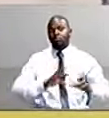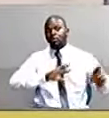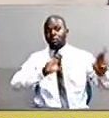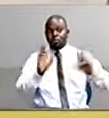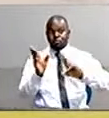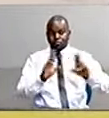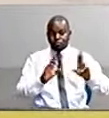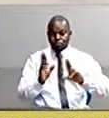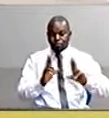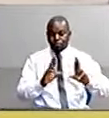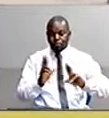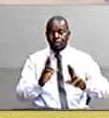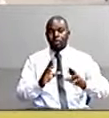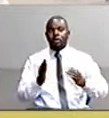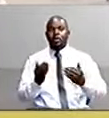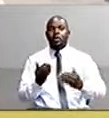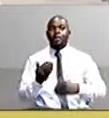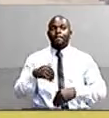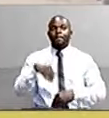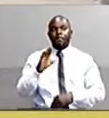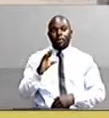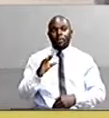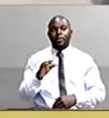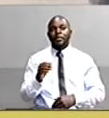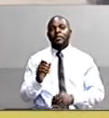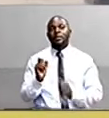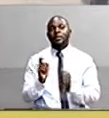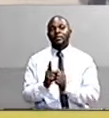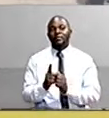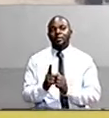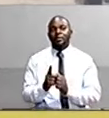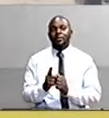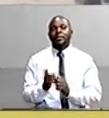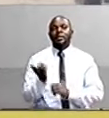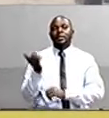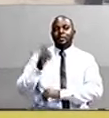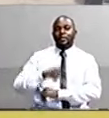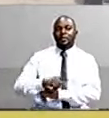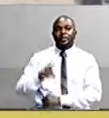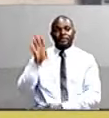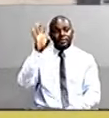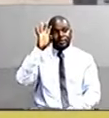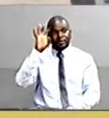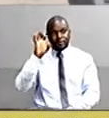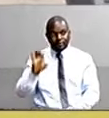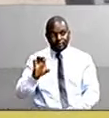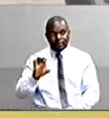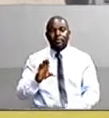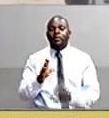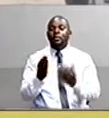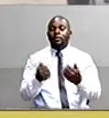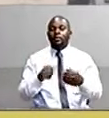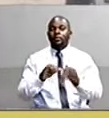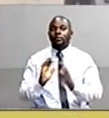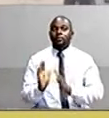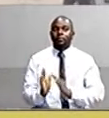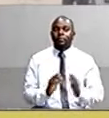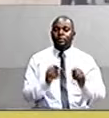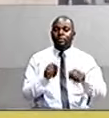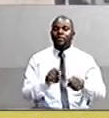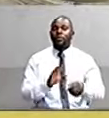mentally more than 11 days in Addis, in one hotel, and they are preparing for this